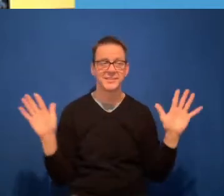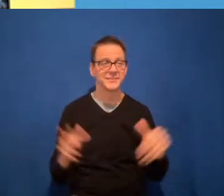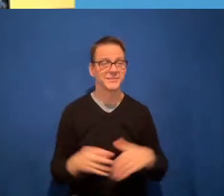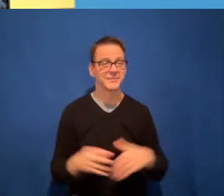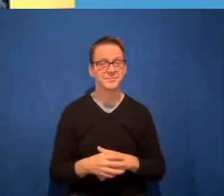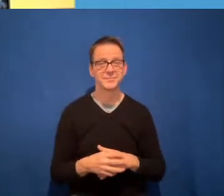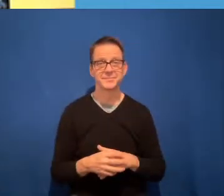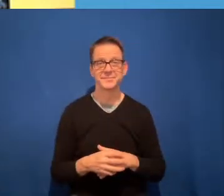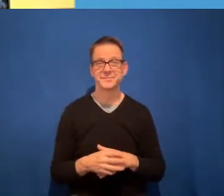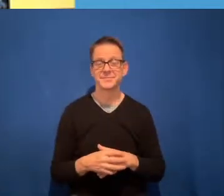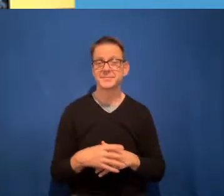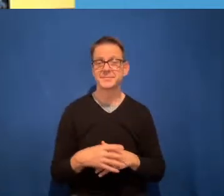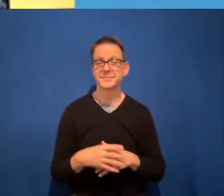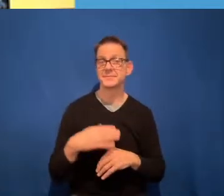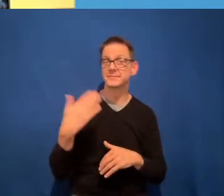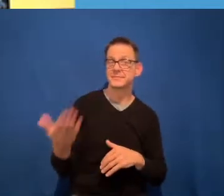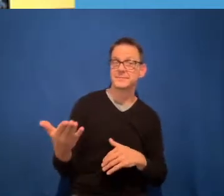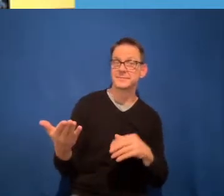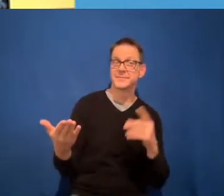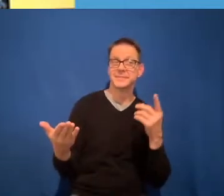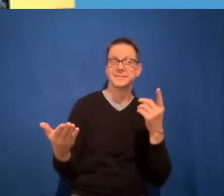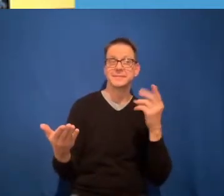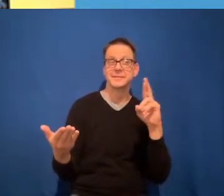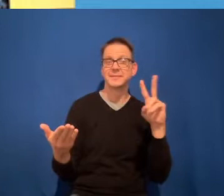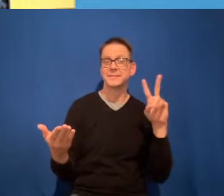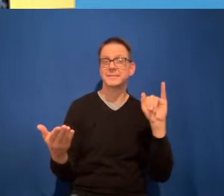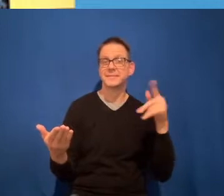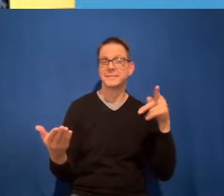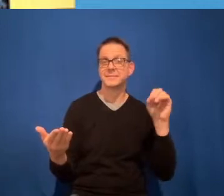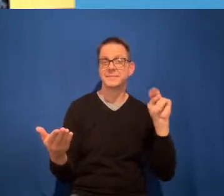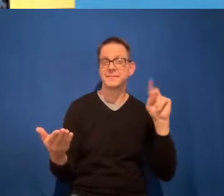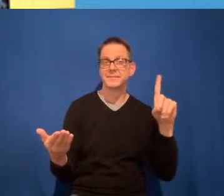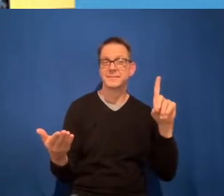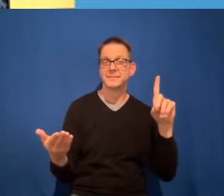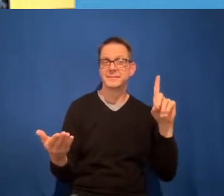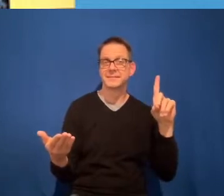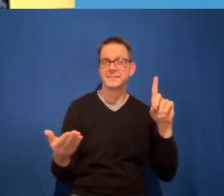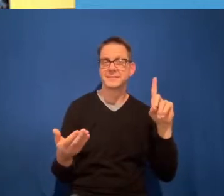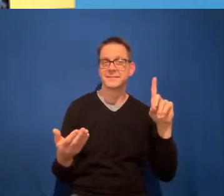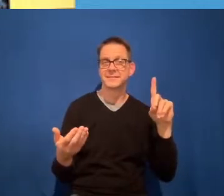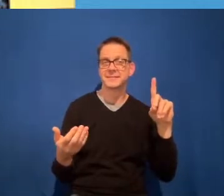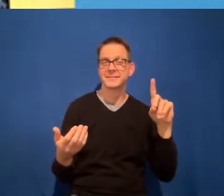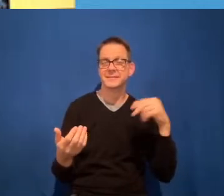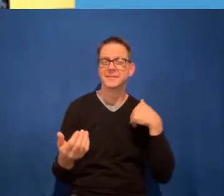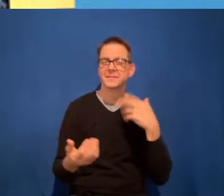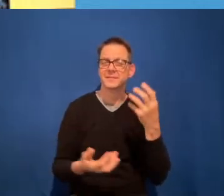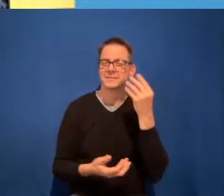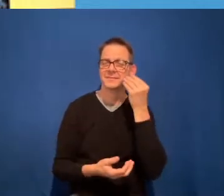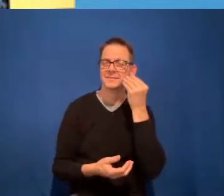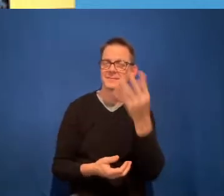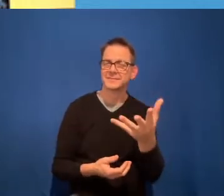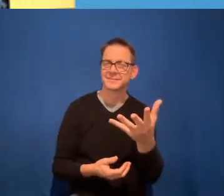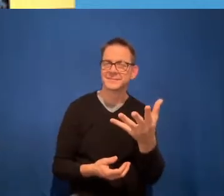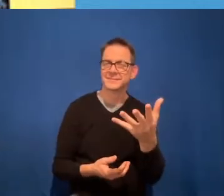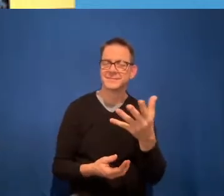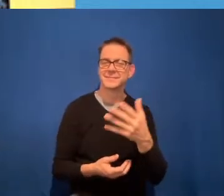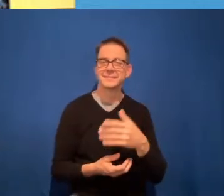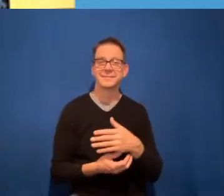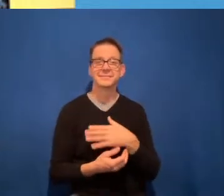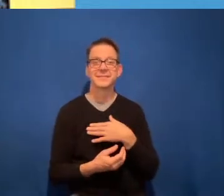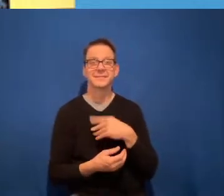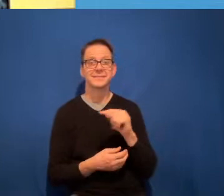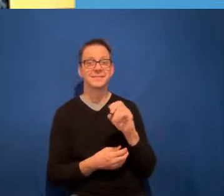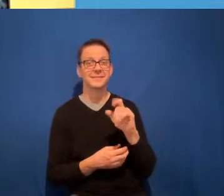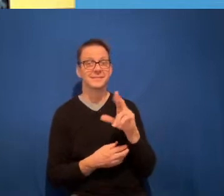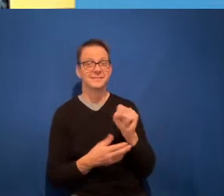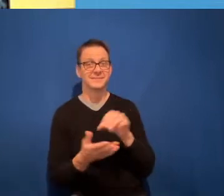Maybe I'll just step in and just mention that I actually got rid of my TELUS account. I was so angry at Babylon.